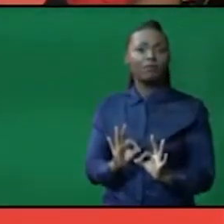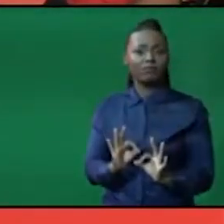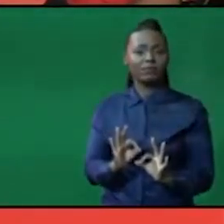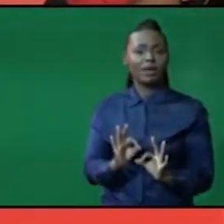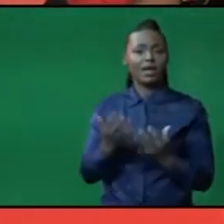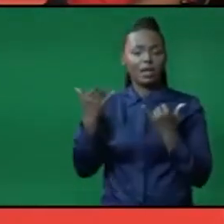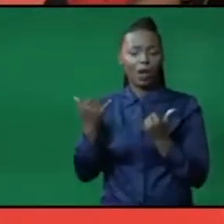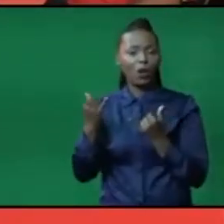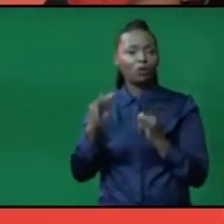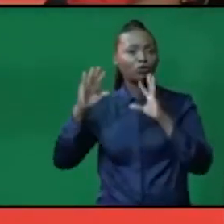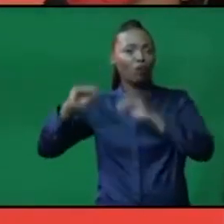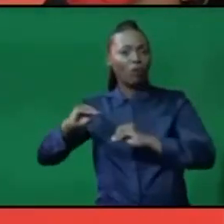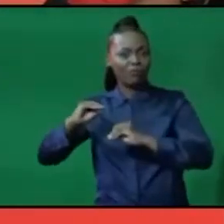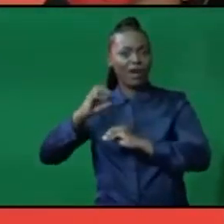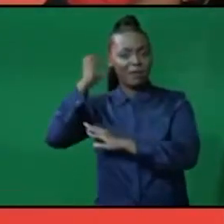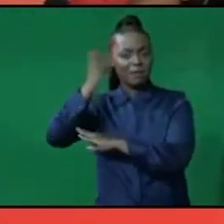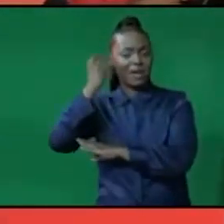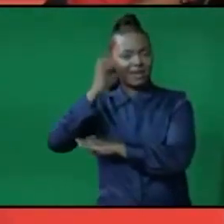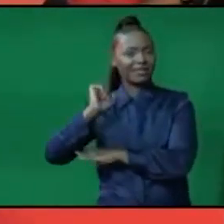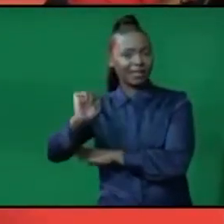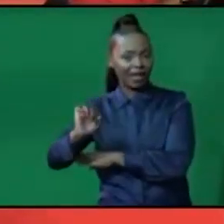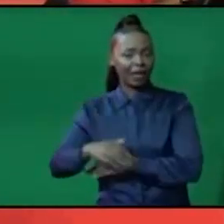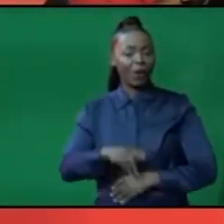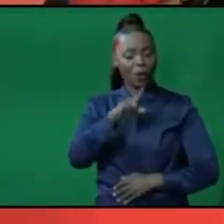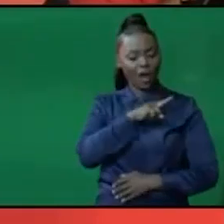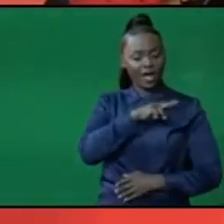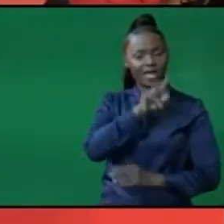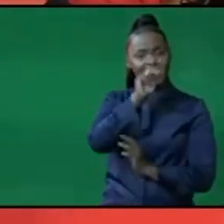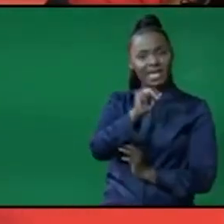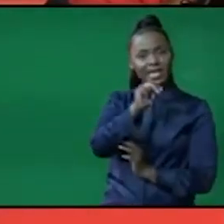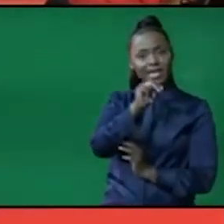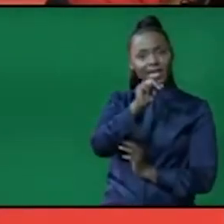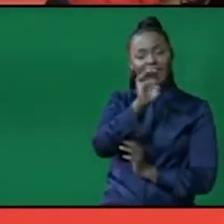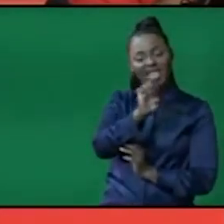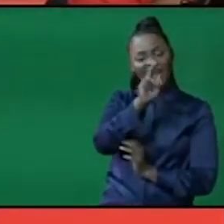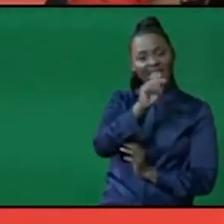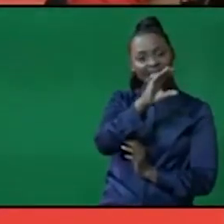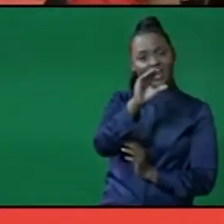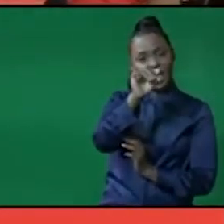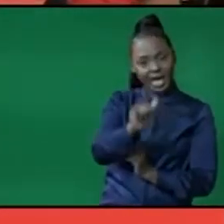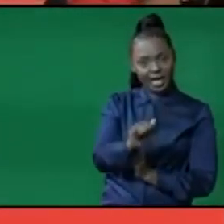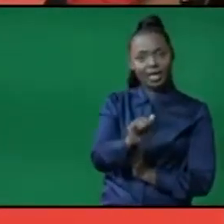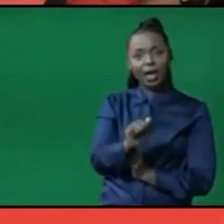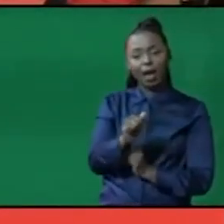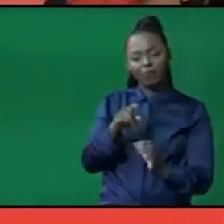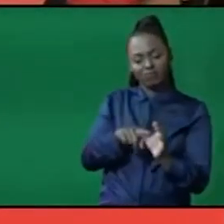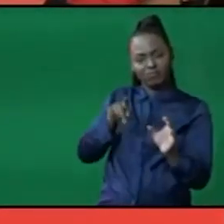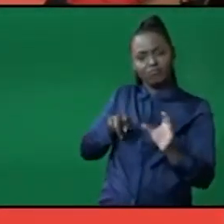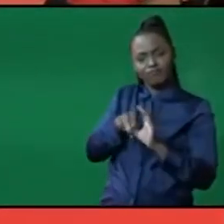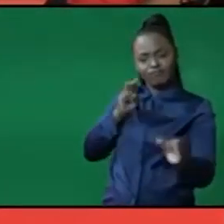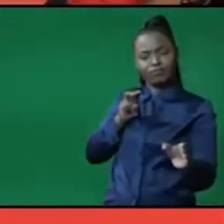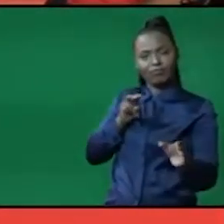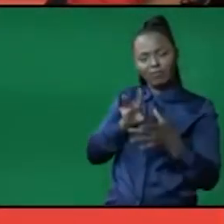its madness, because ENCA walked out of this NPA